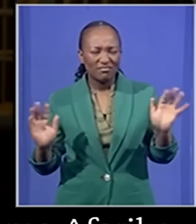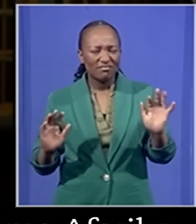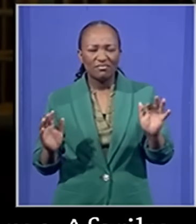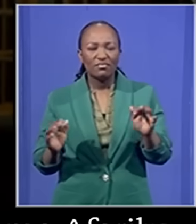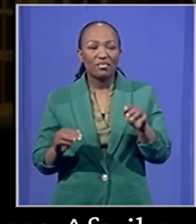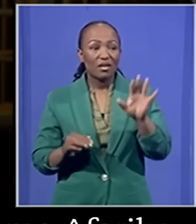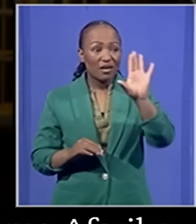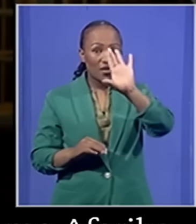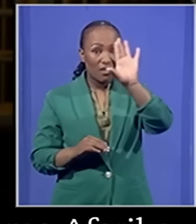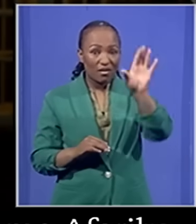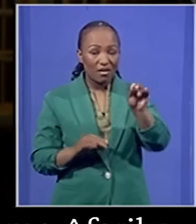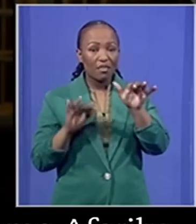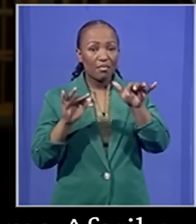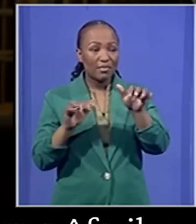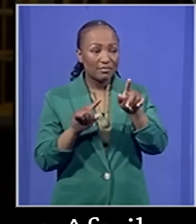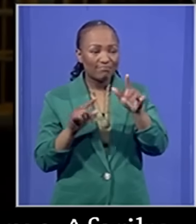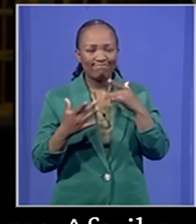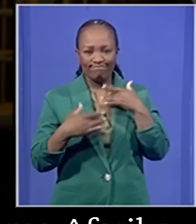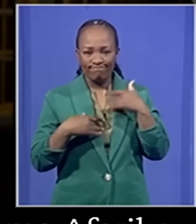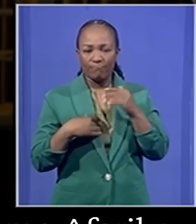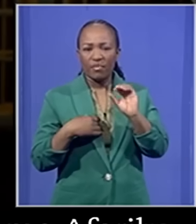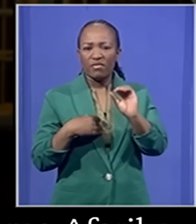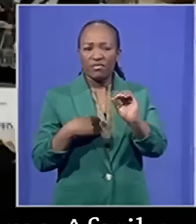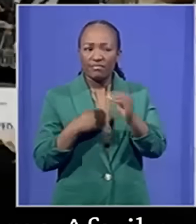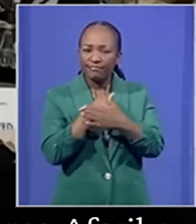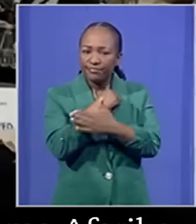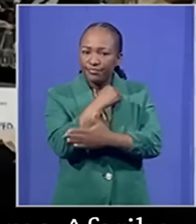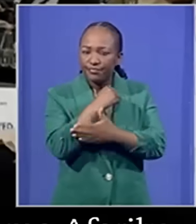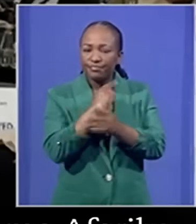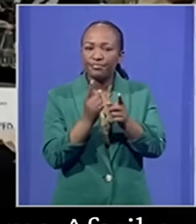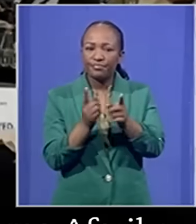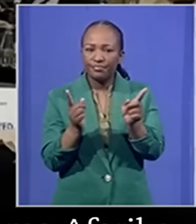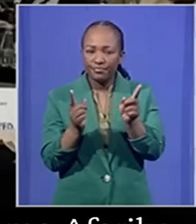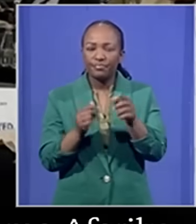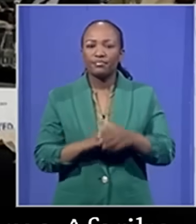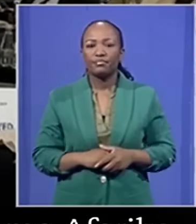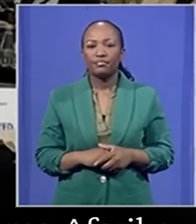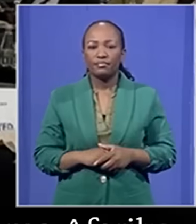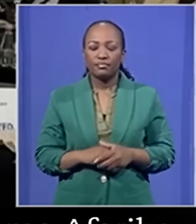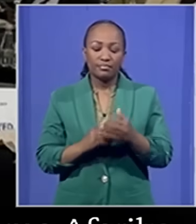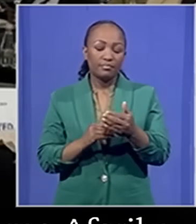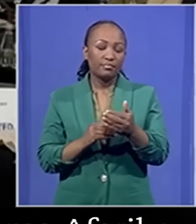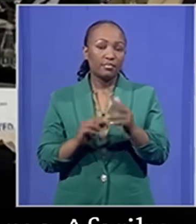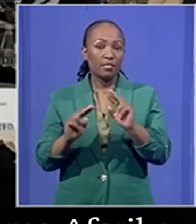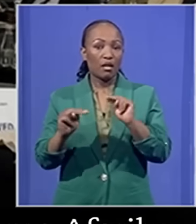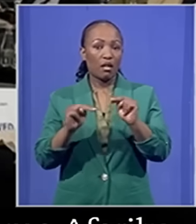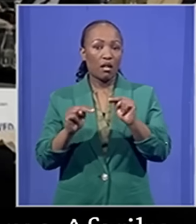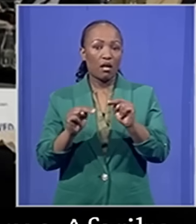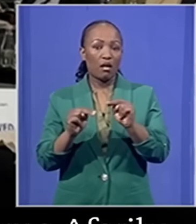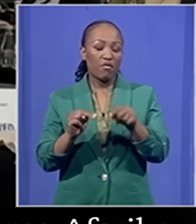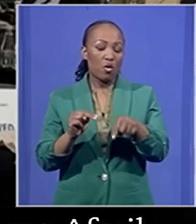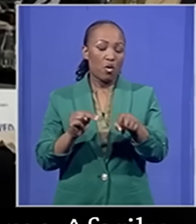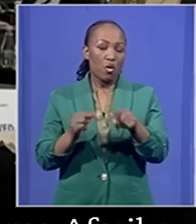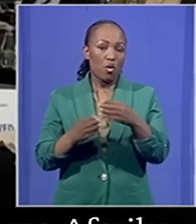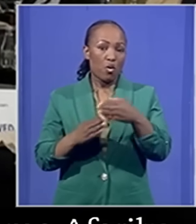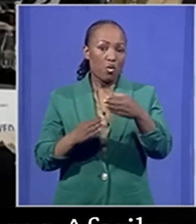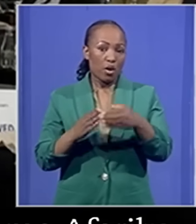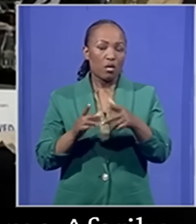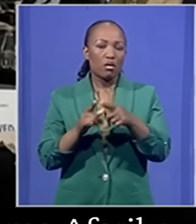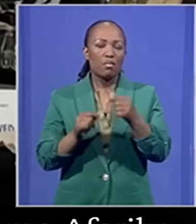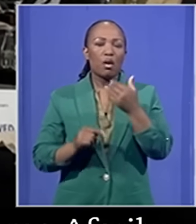the state of conflicts in various countries. Puisano e tla konosediwa mo bokhutlong jono jwa beke ke mo presidente wa Maloba Thabo